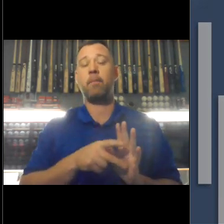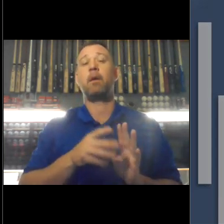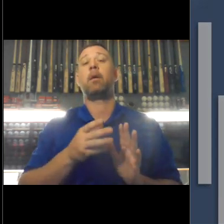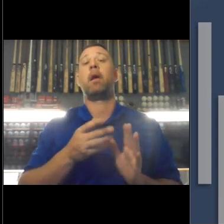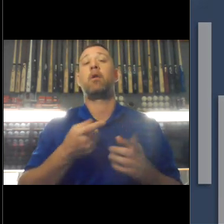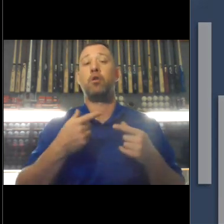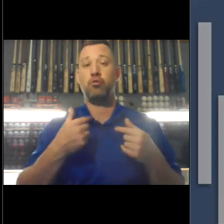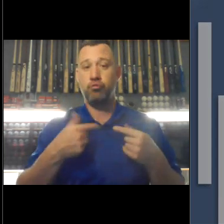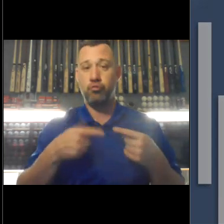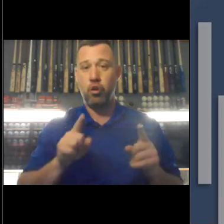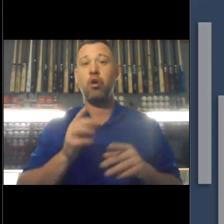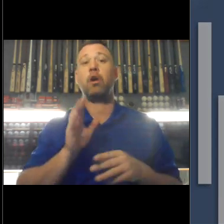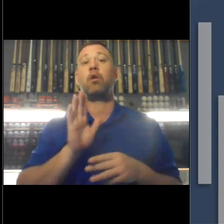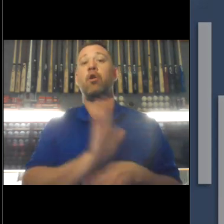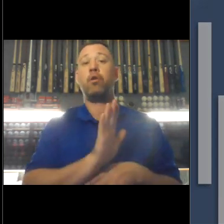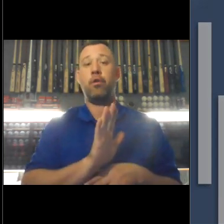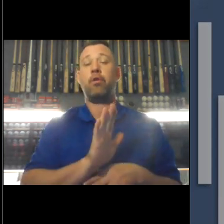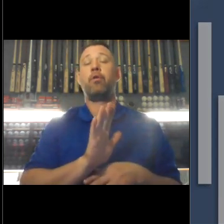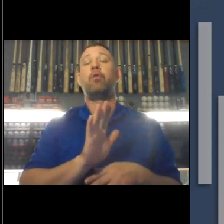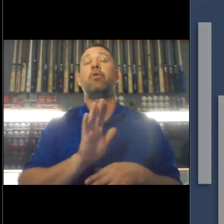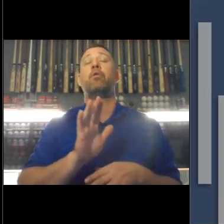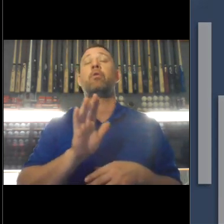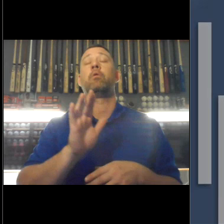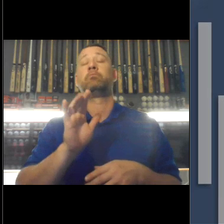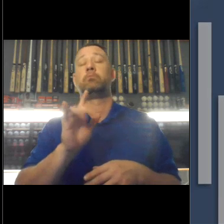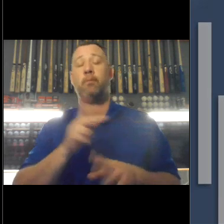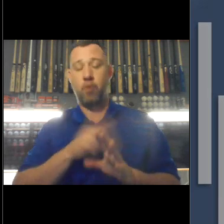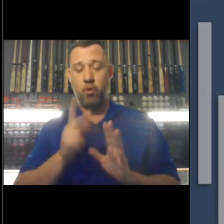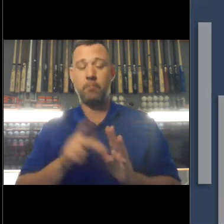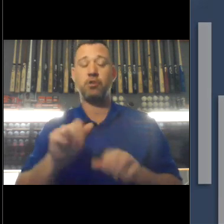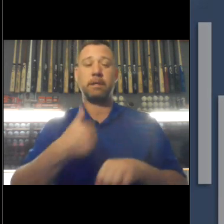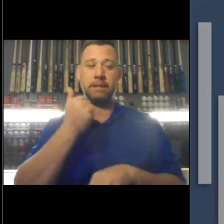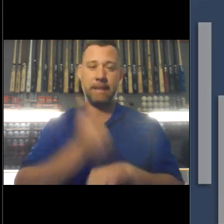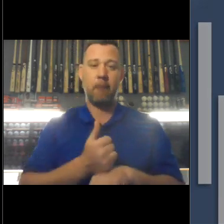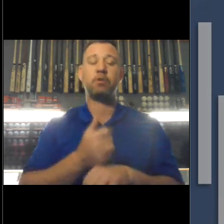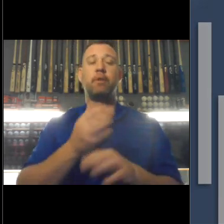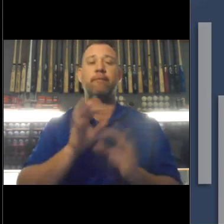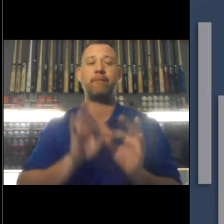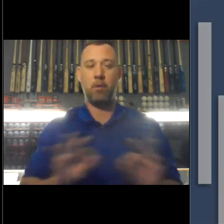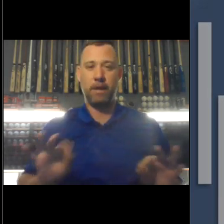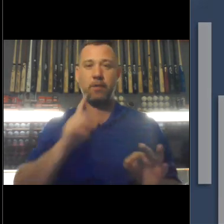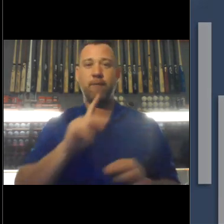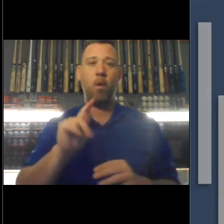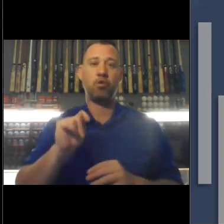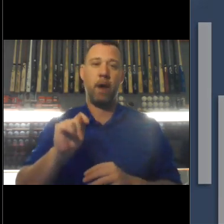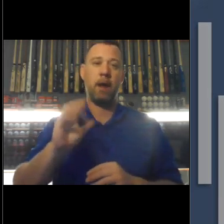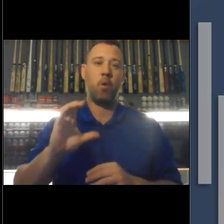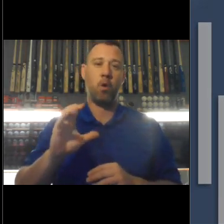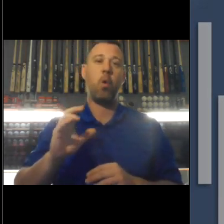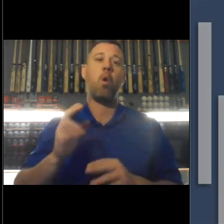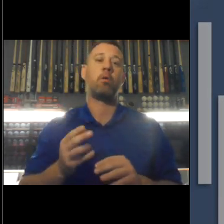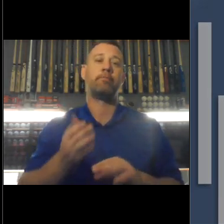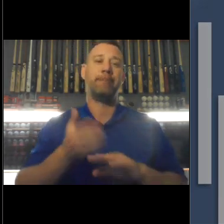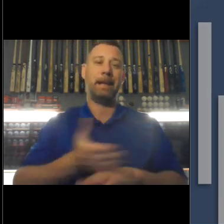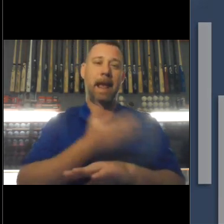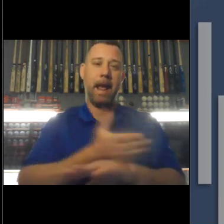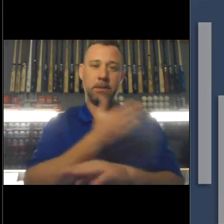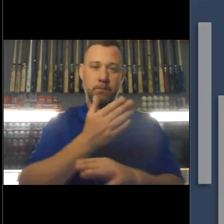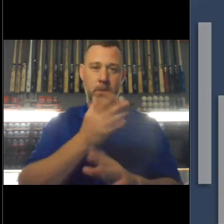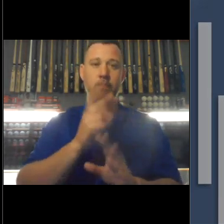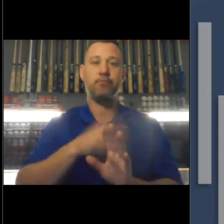tenure with the commission, she was instrumental in establishing the foundation for the first cycle of our Trade Corridor Enhancement Program, as well